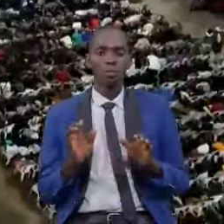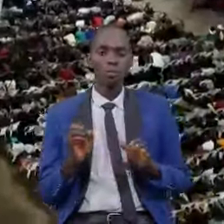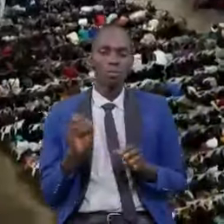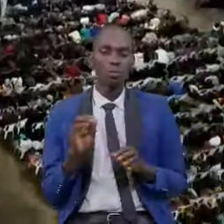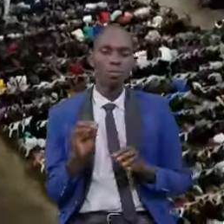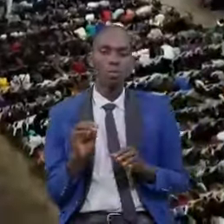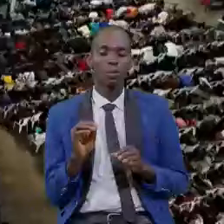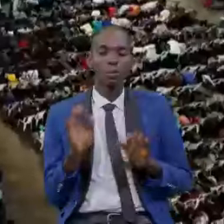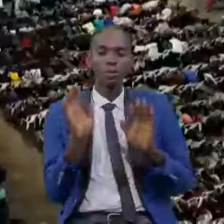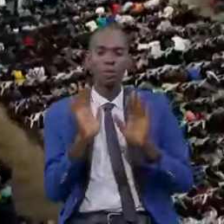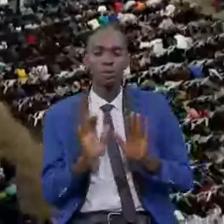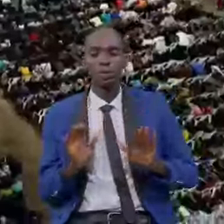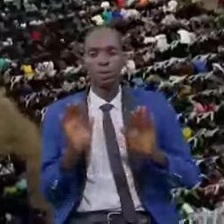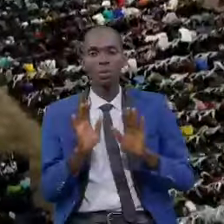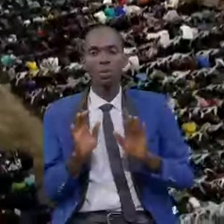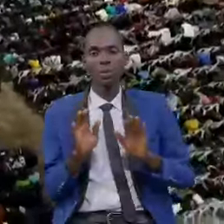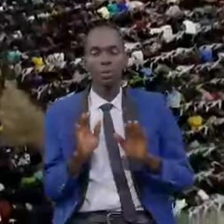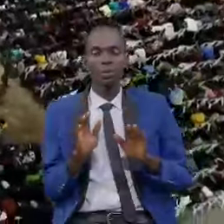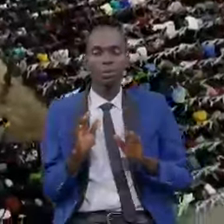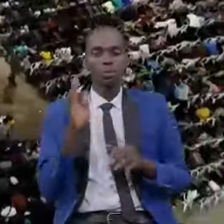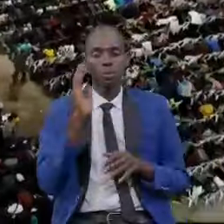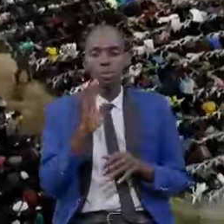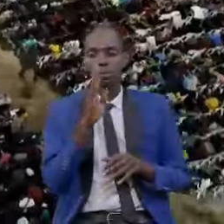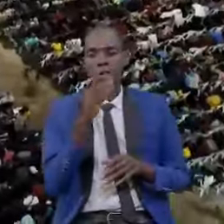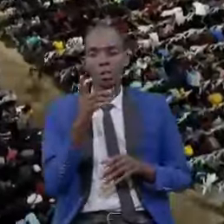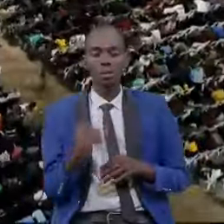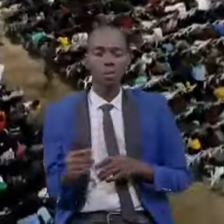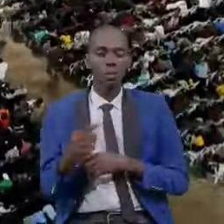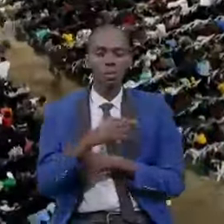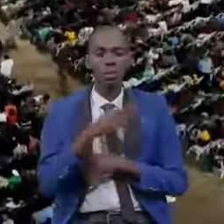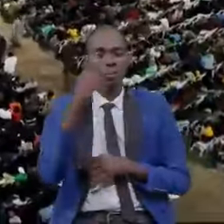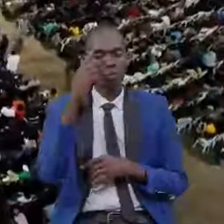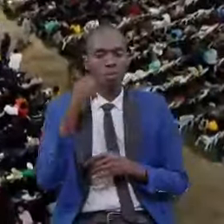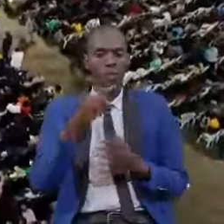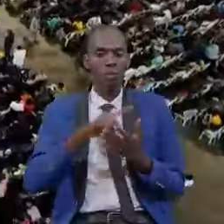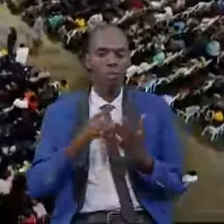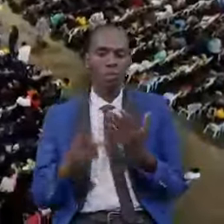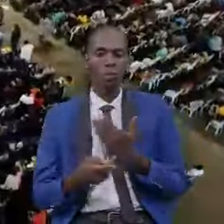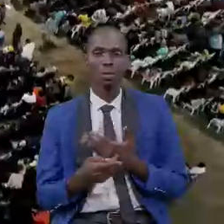for the program.